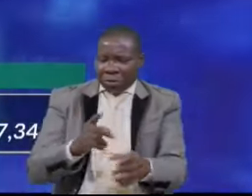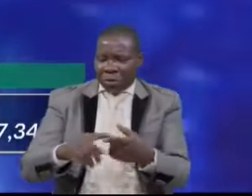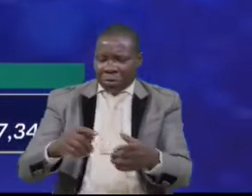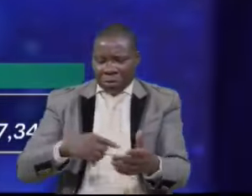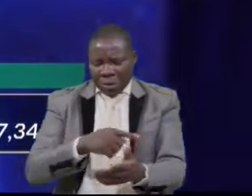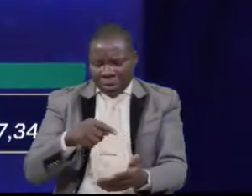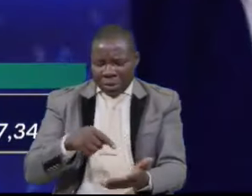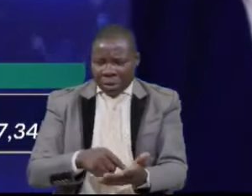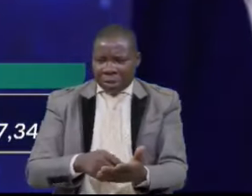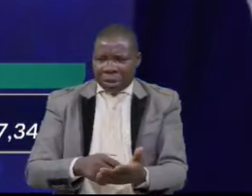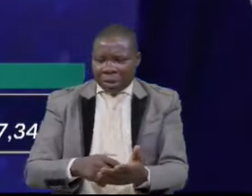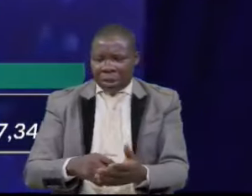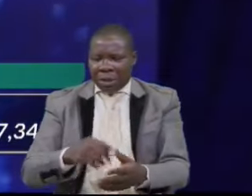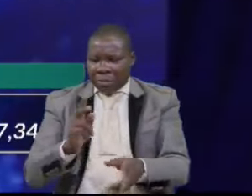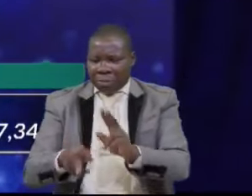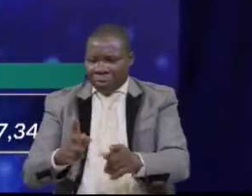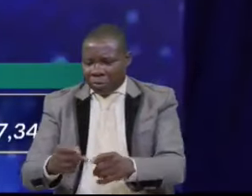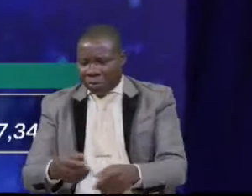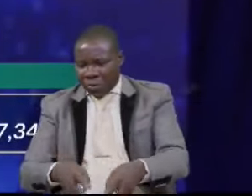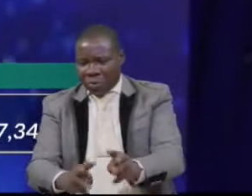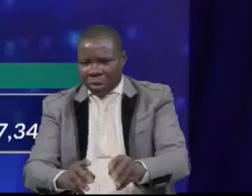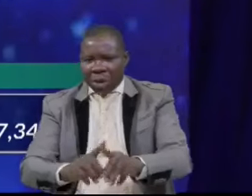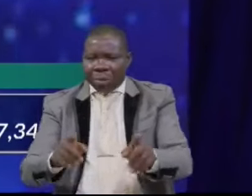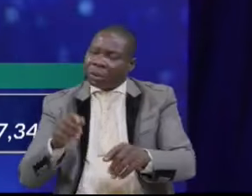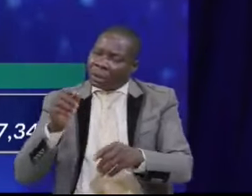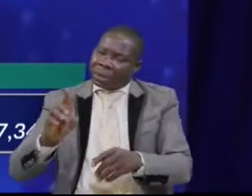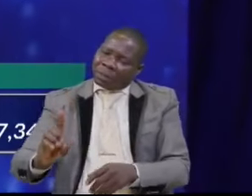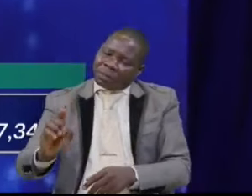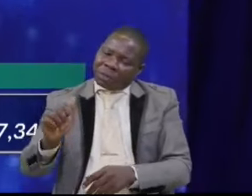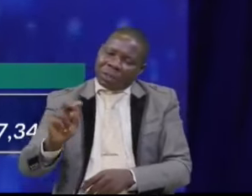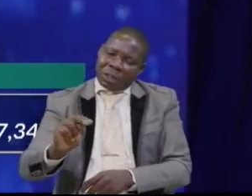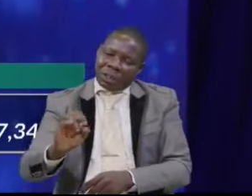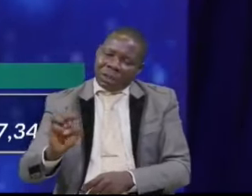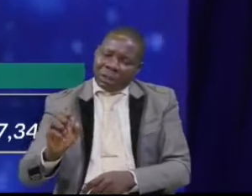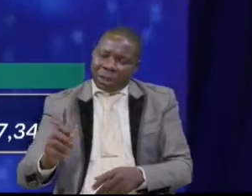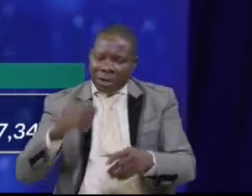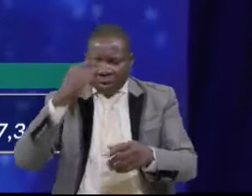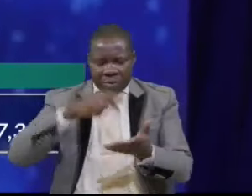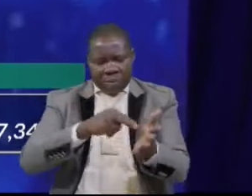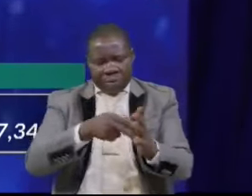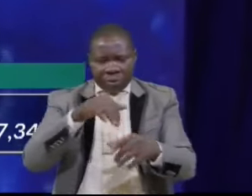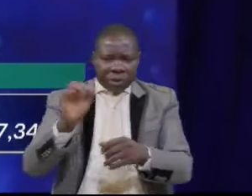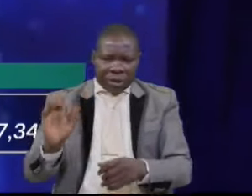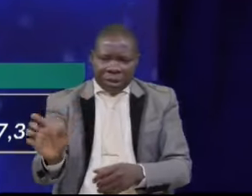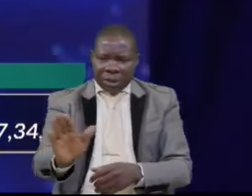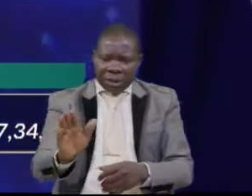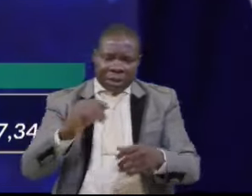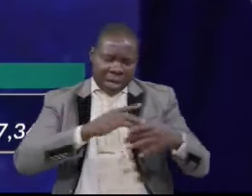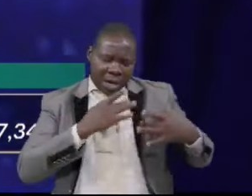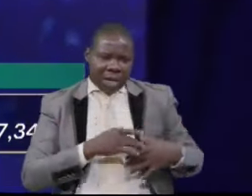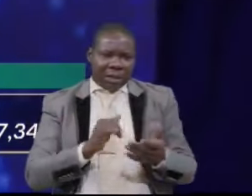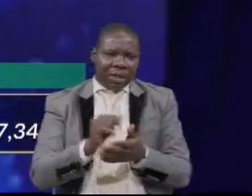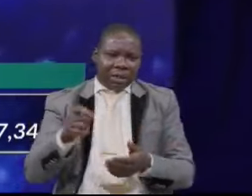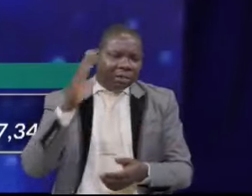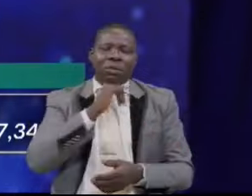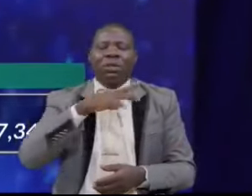his heart that he would not defile himself, whatever others do, he will not defile